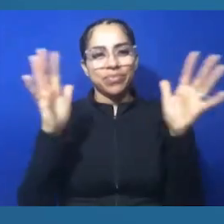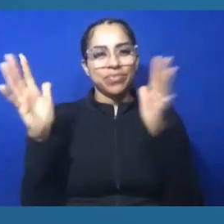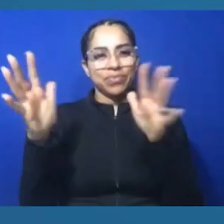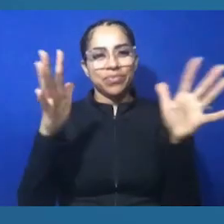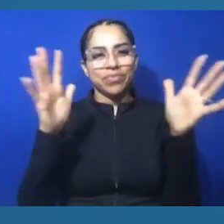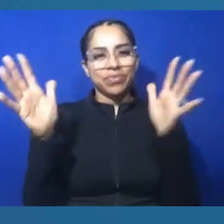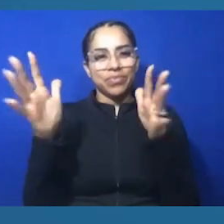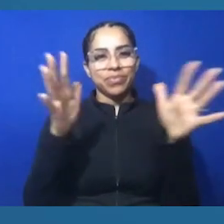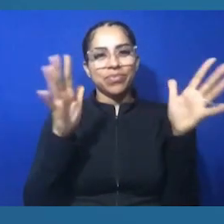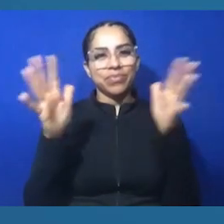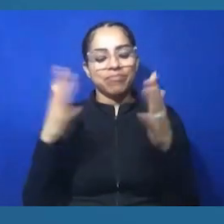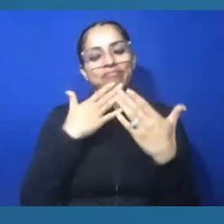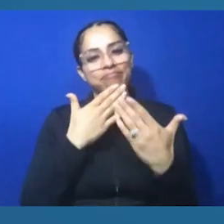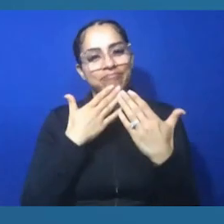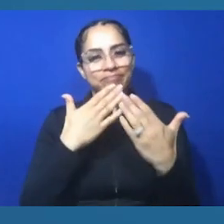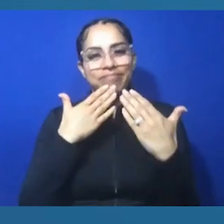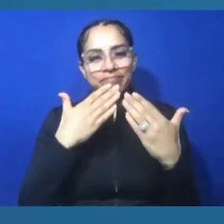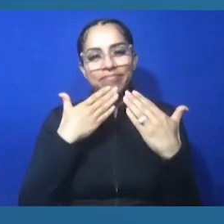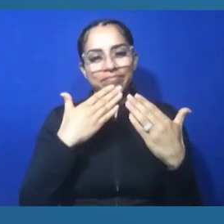Thank you.